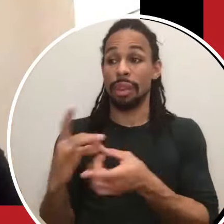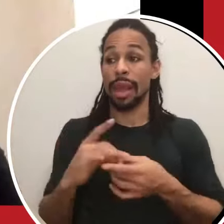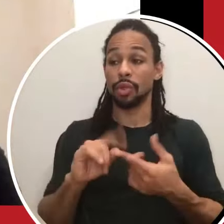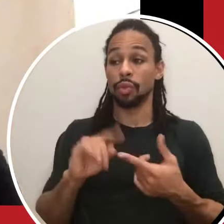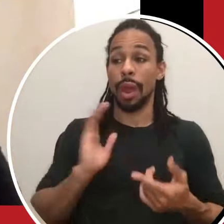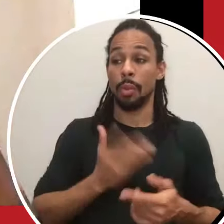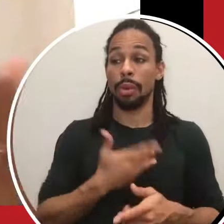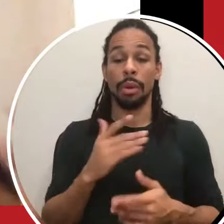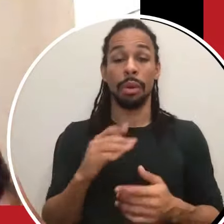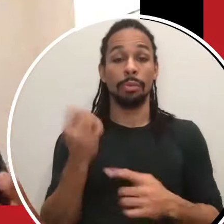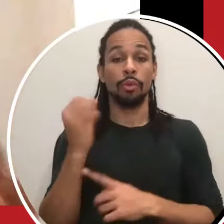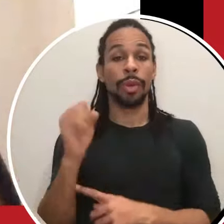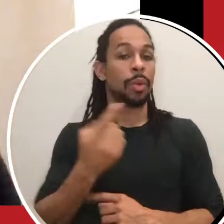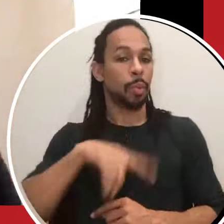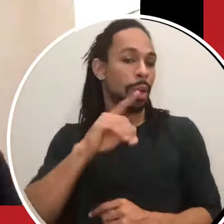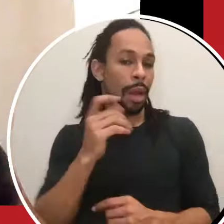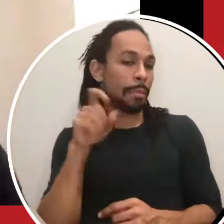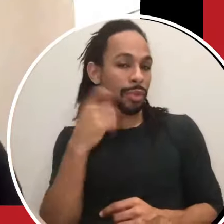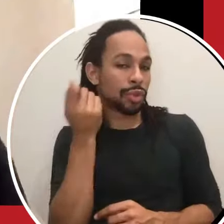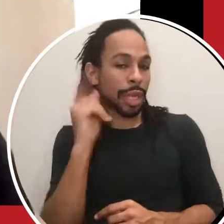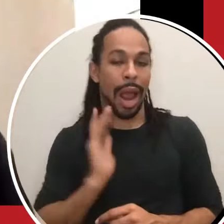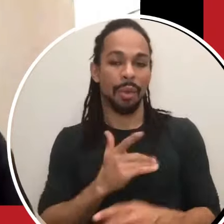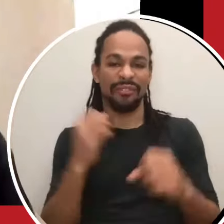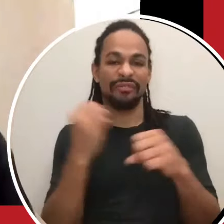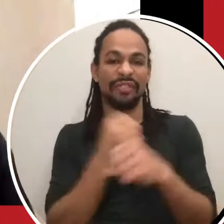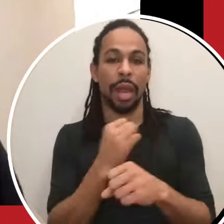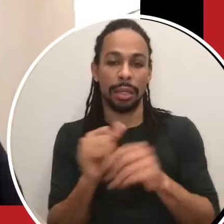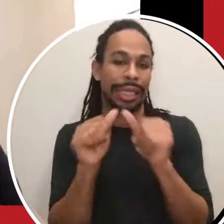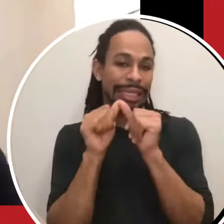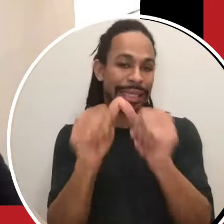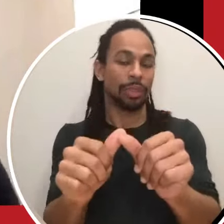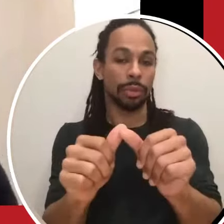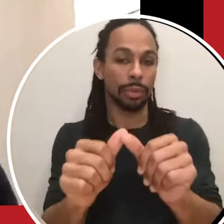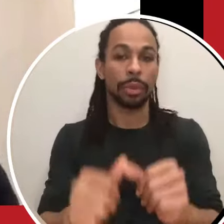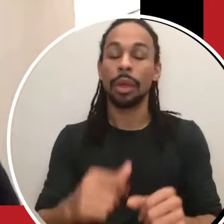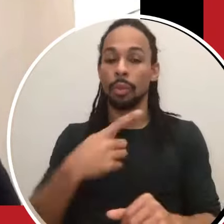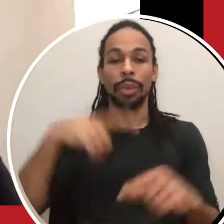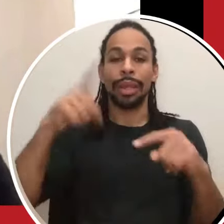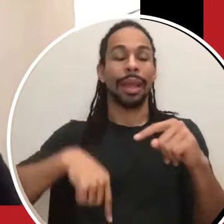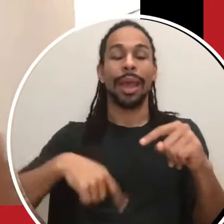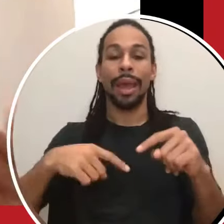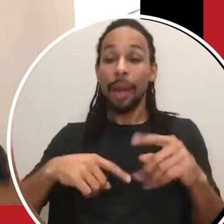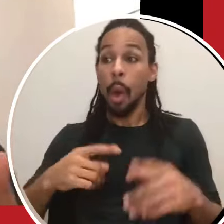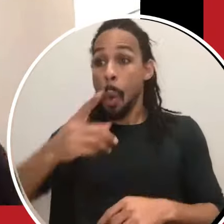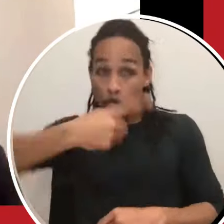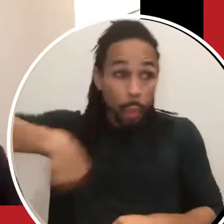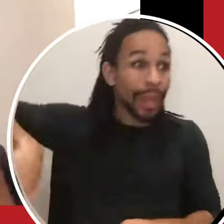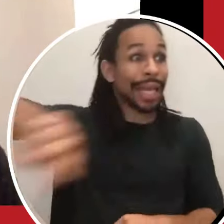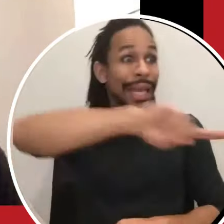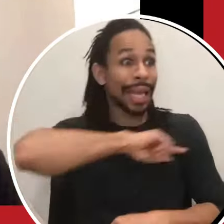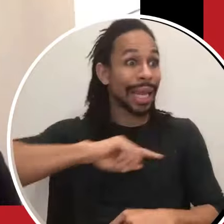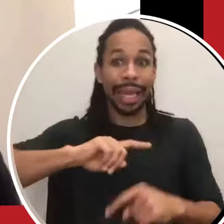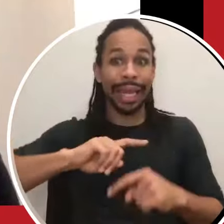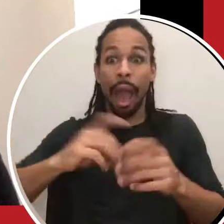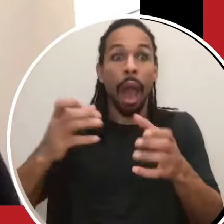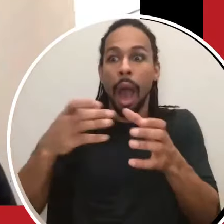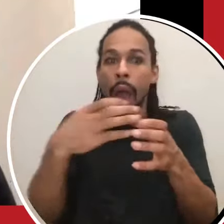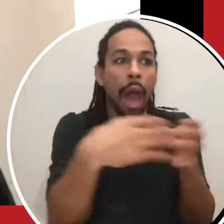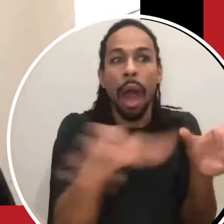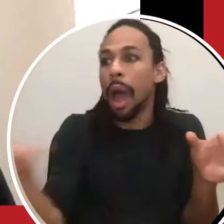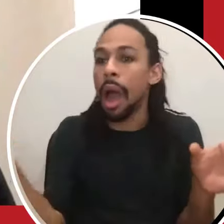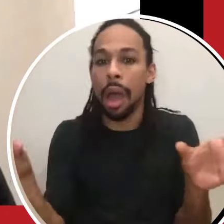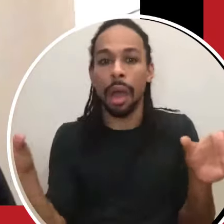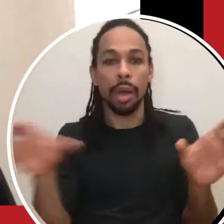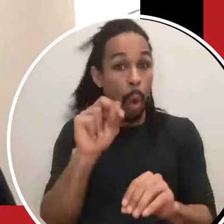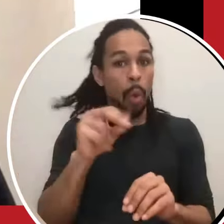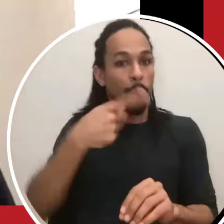continues, and that we, now is not the time to dismantle our big we, right? Now is the time to lean in even more with even more people power to